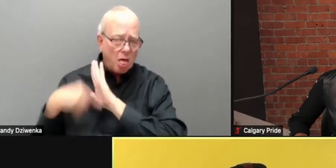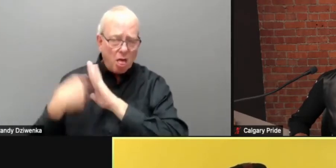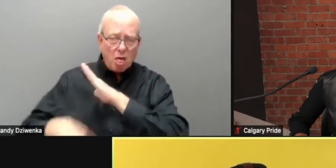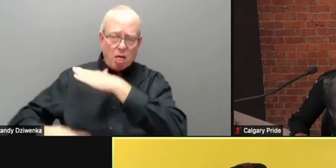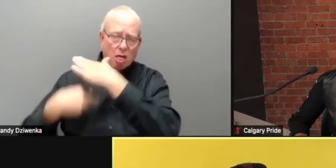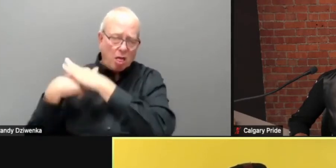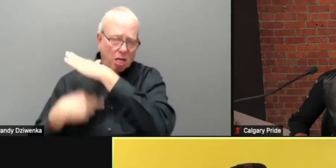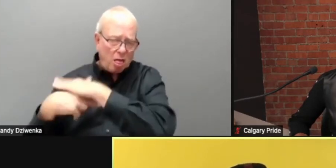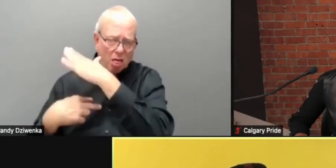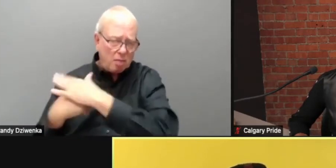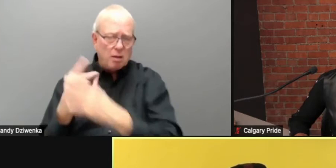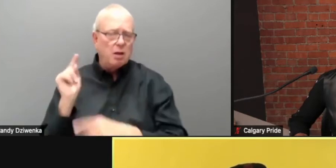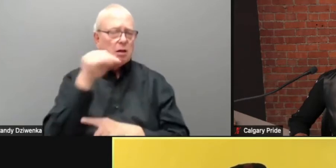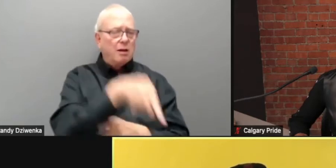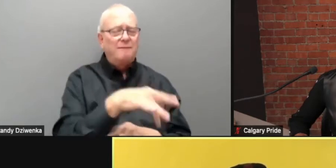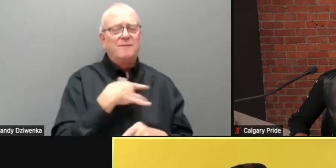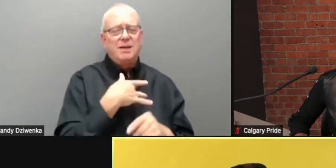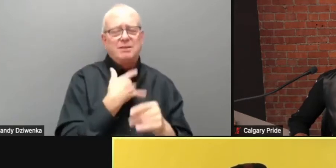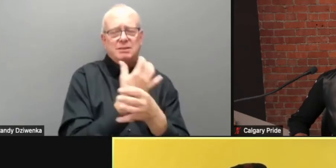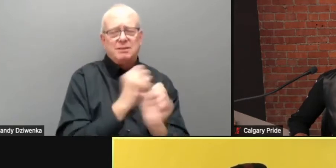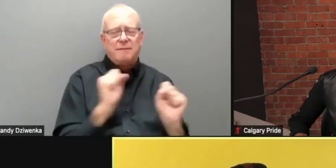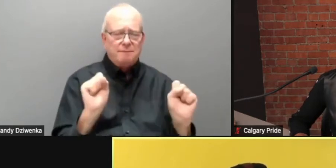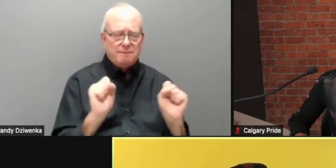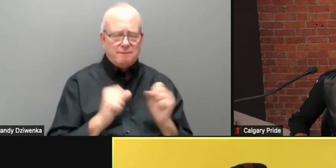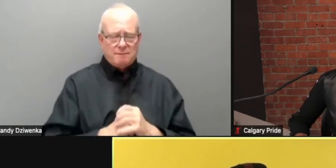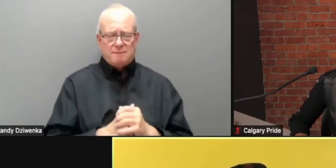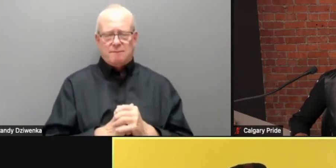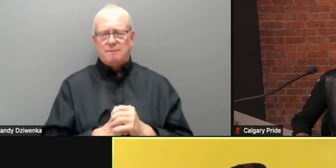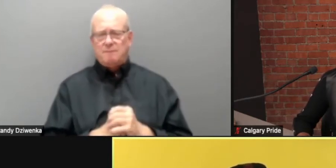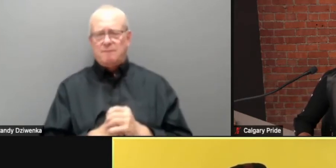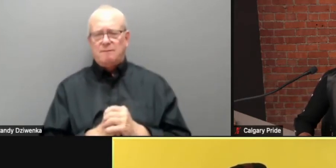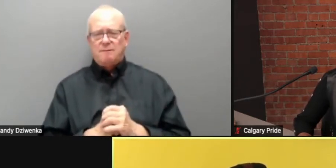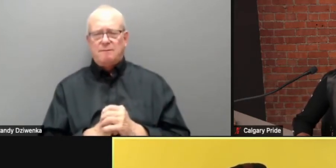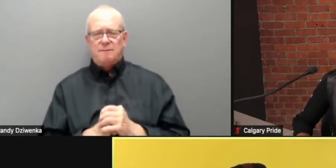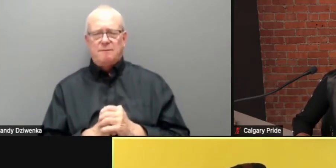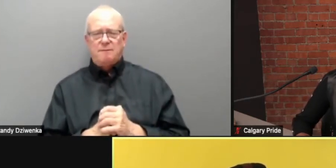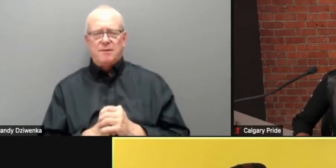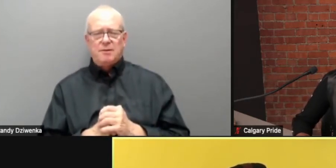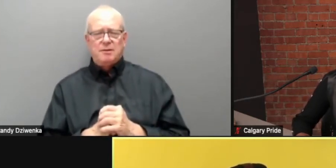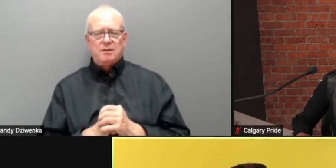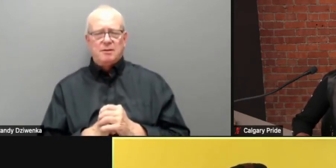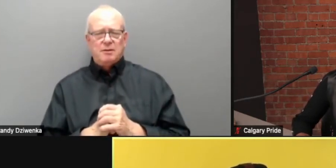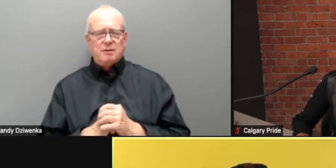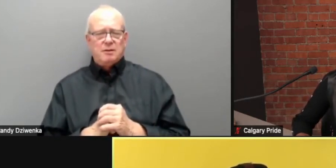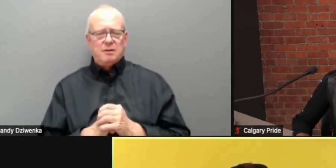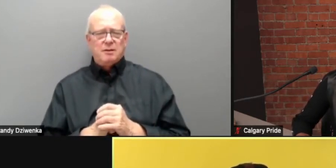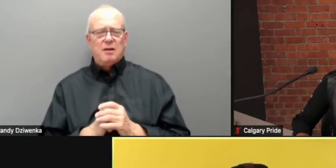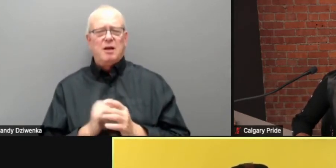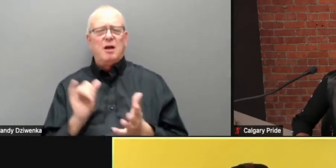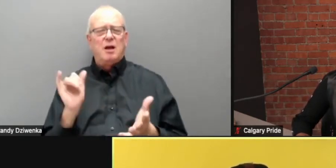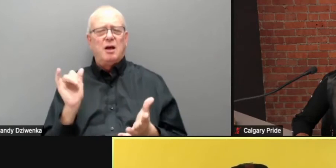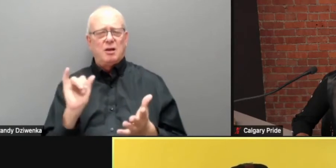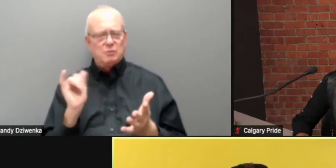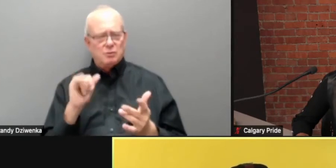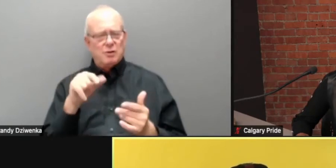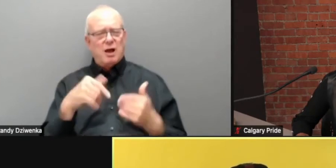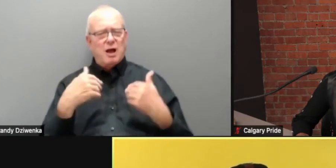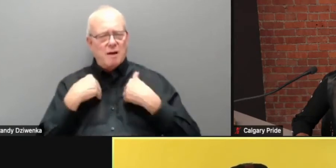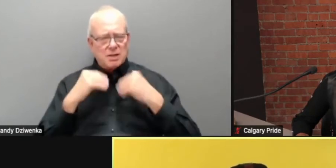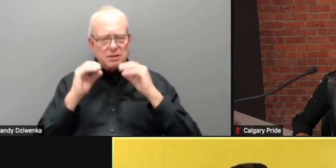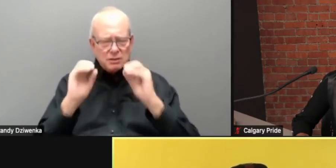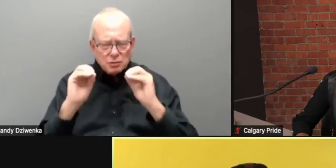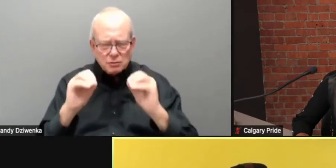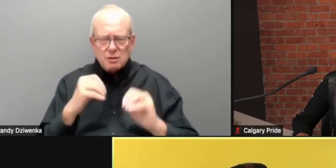the people who stay there by building their skills, by wanting them to do what they think is important for them in their